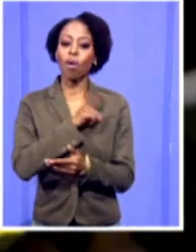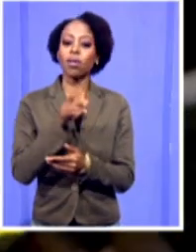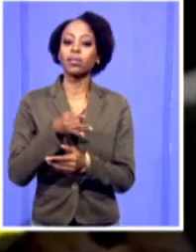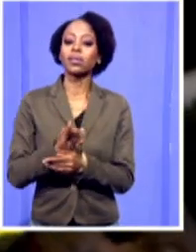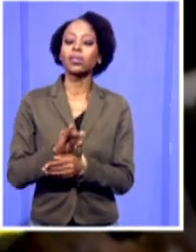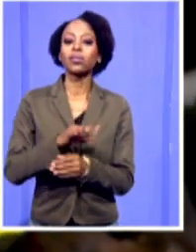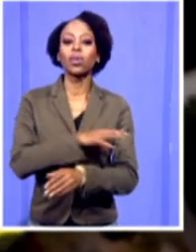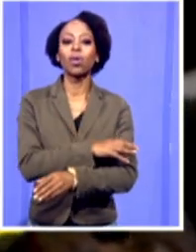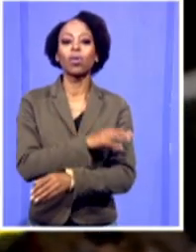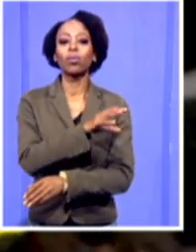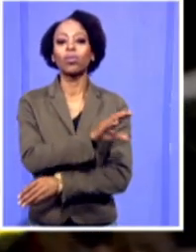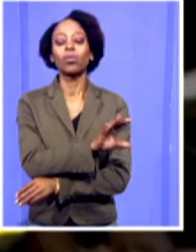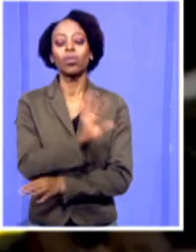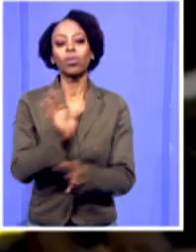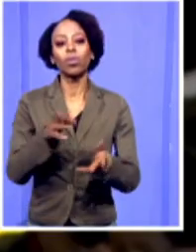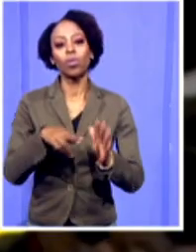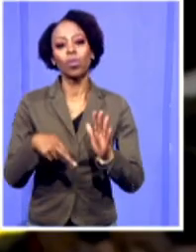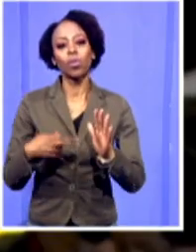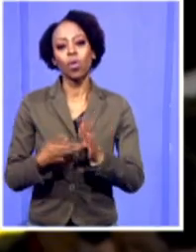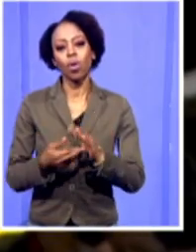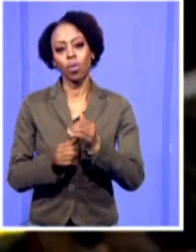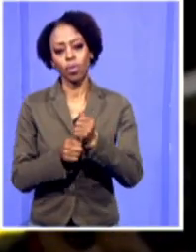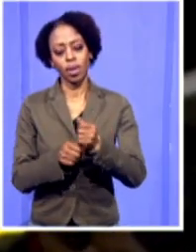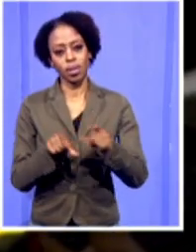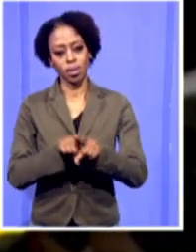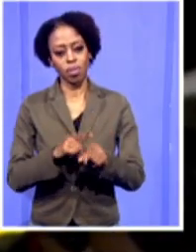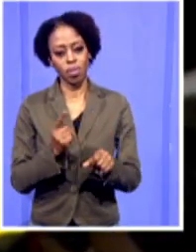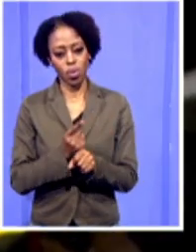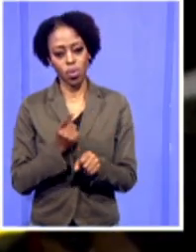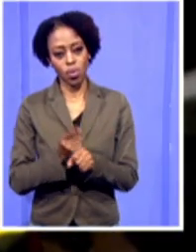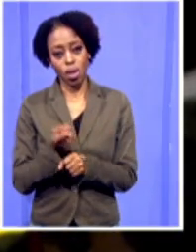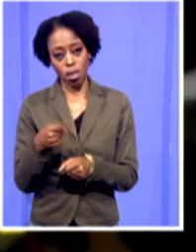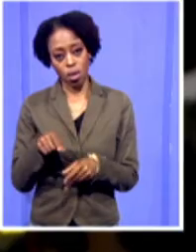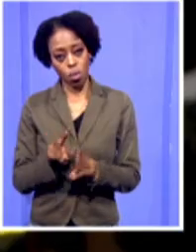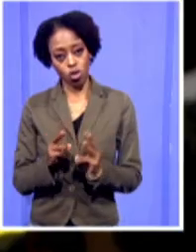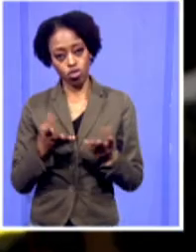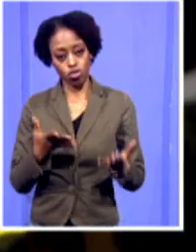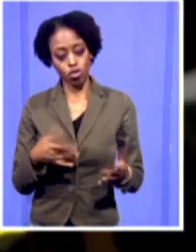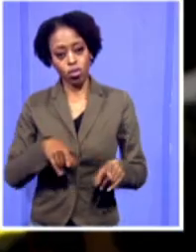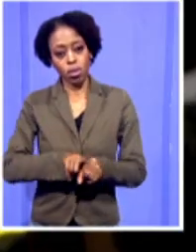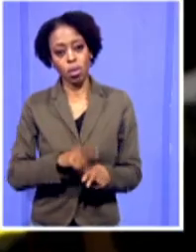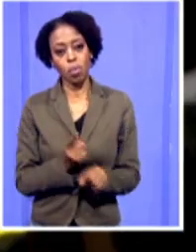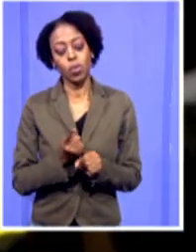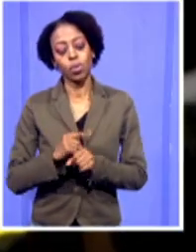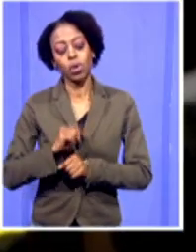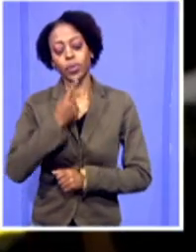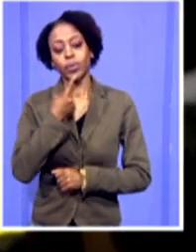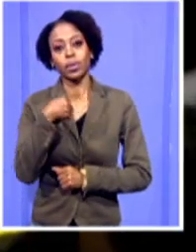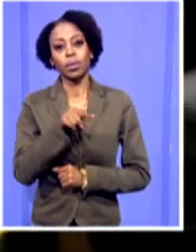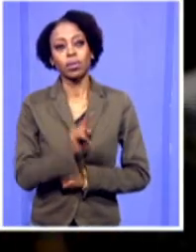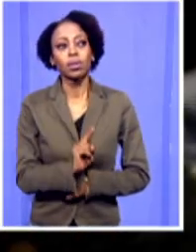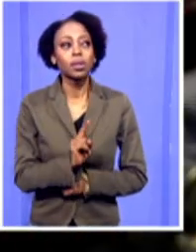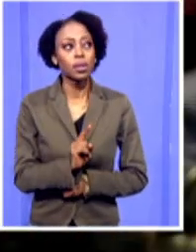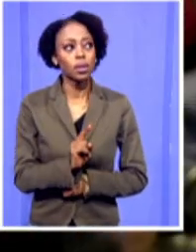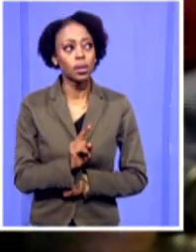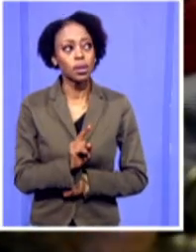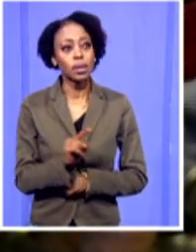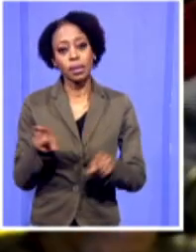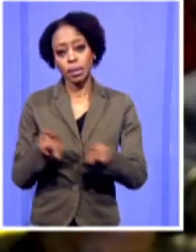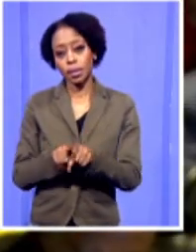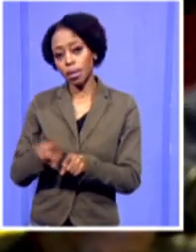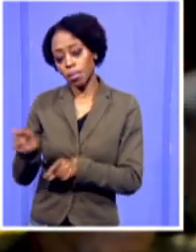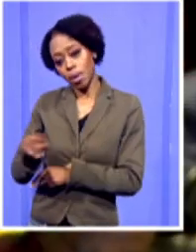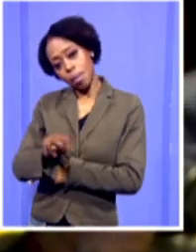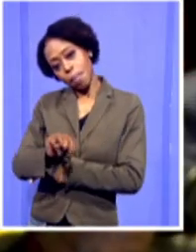away the role of delegates. In that context, Chair, we also want to say, in line with what Comrade Matota